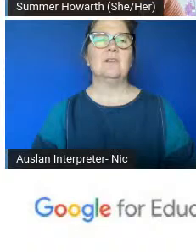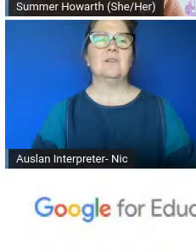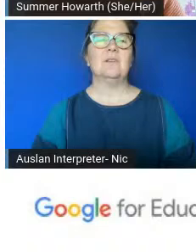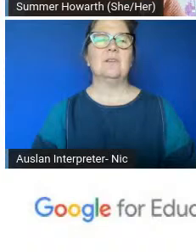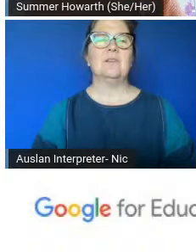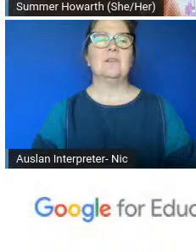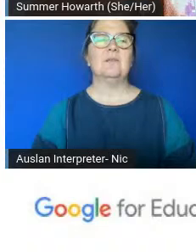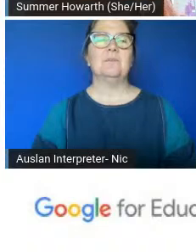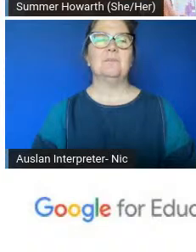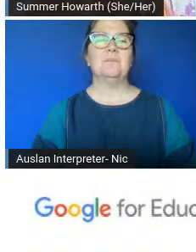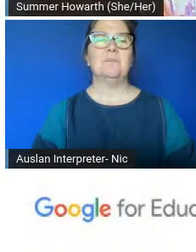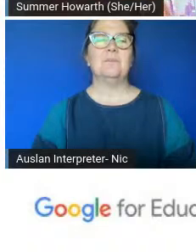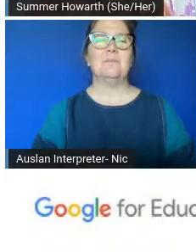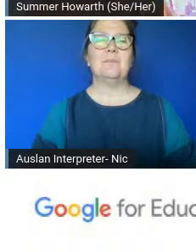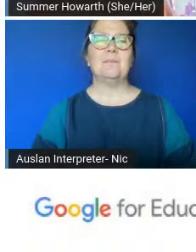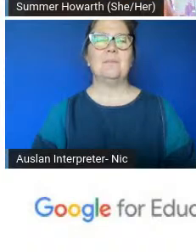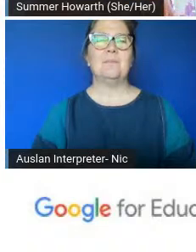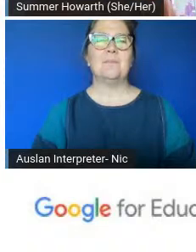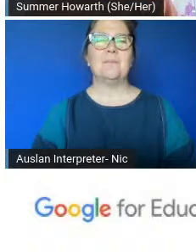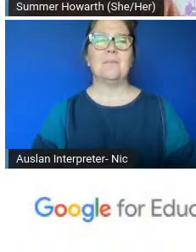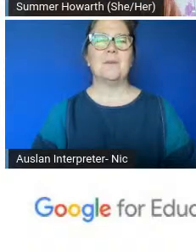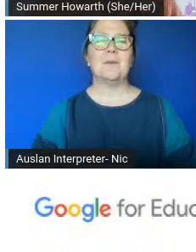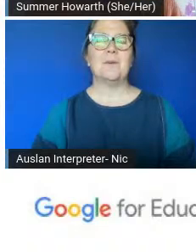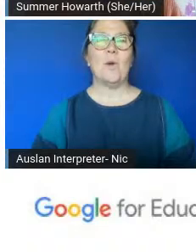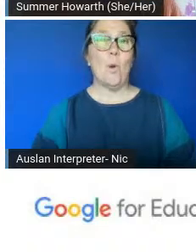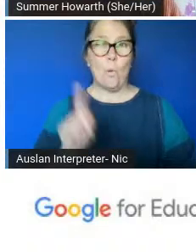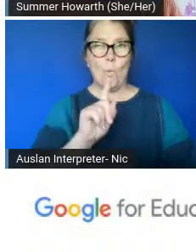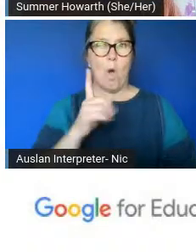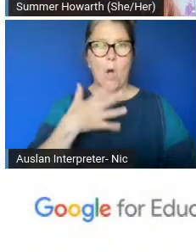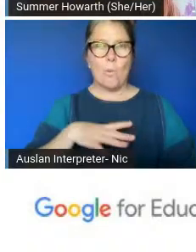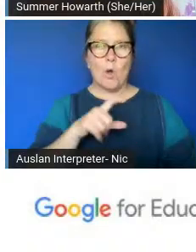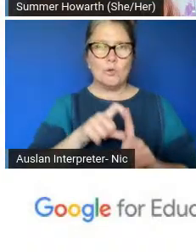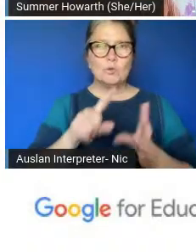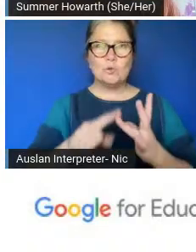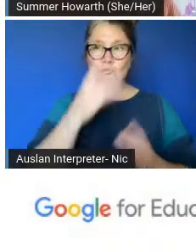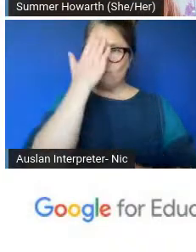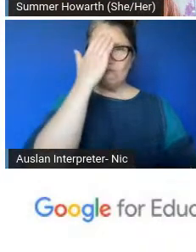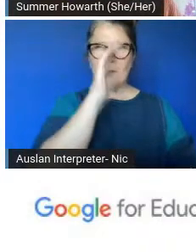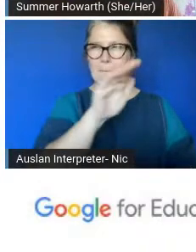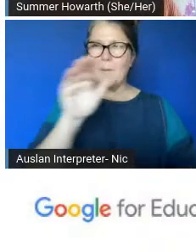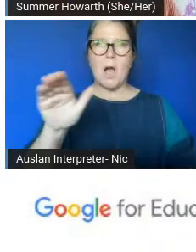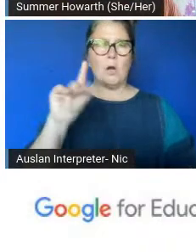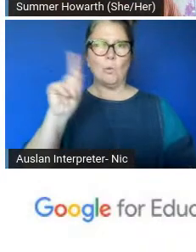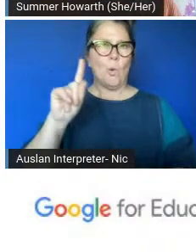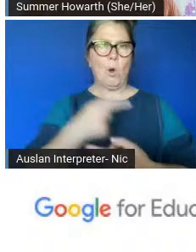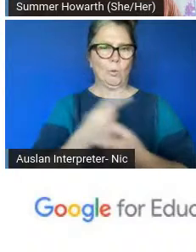go. And what I want to do is just briefly remind us where we've been.